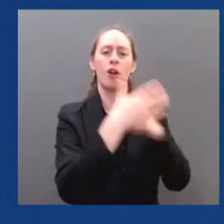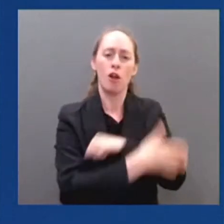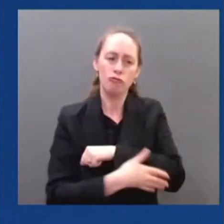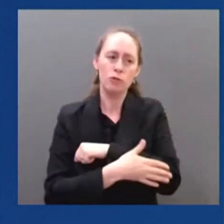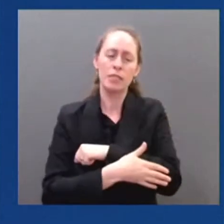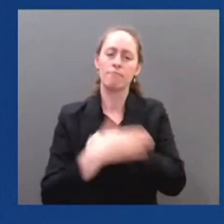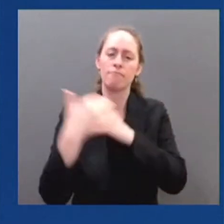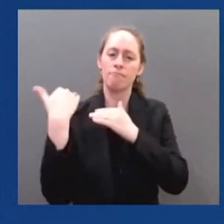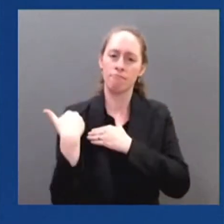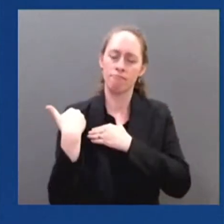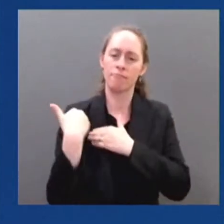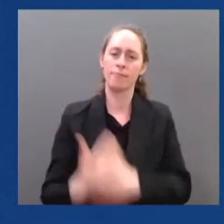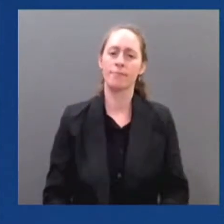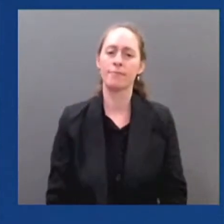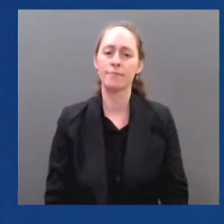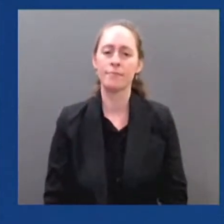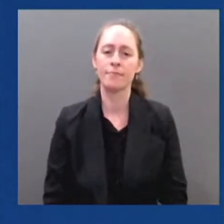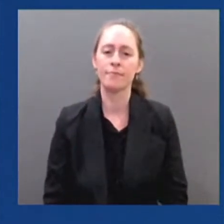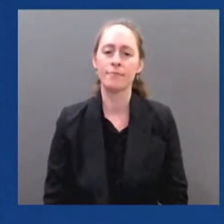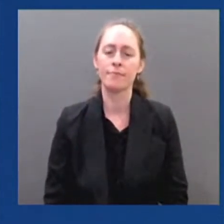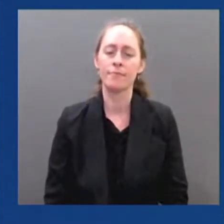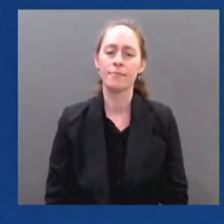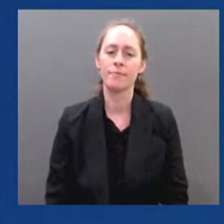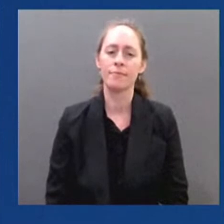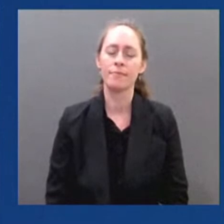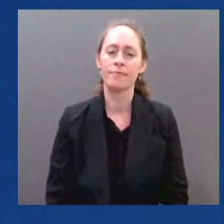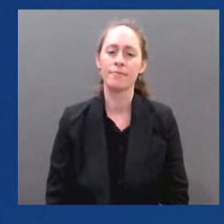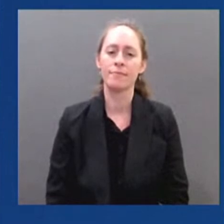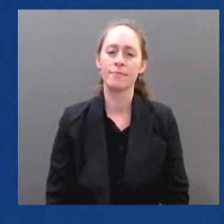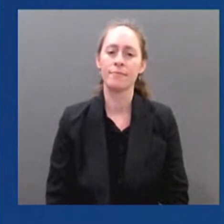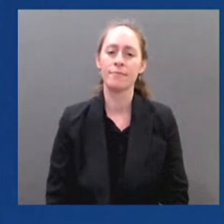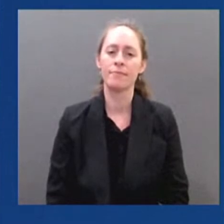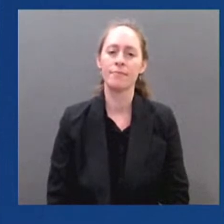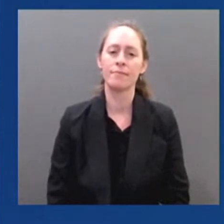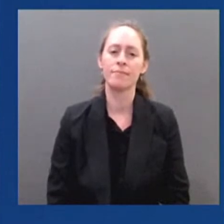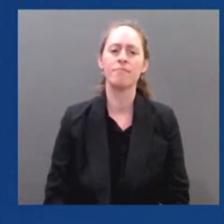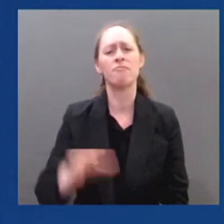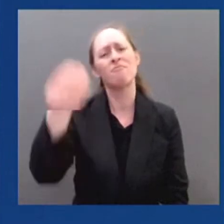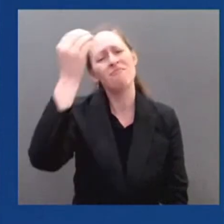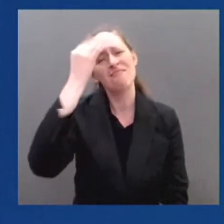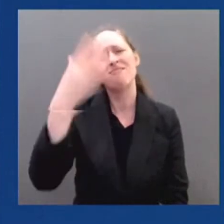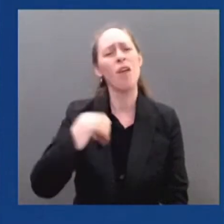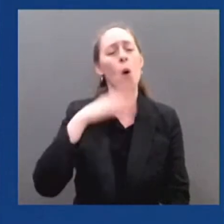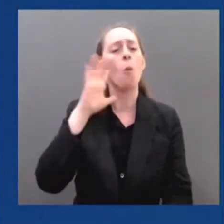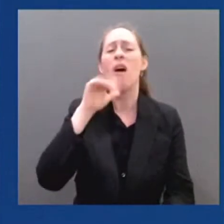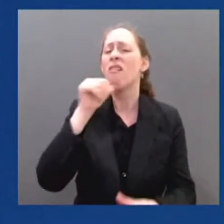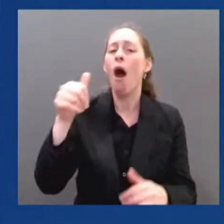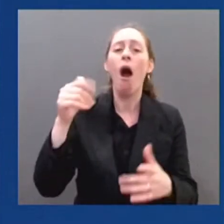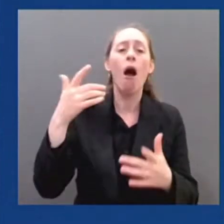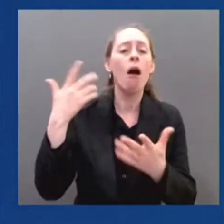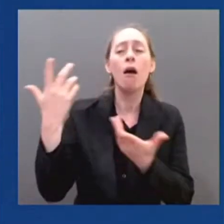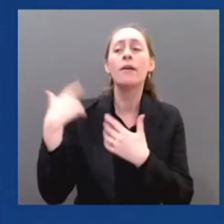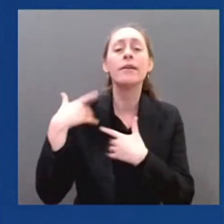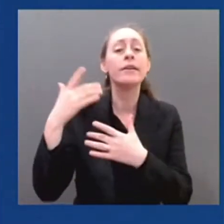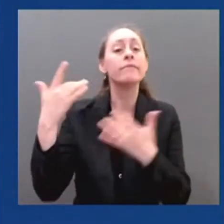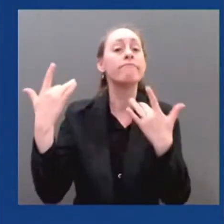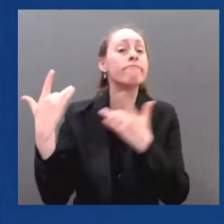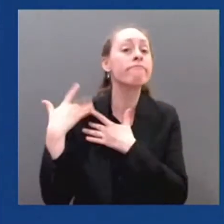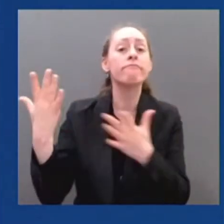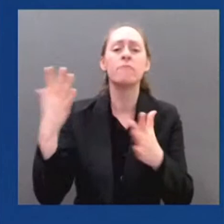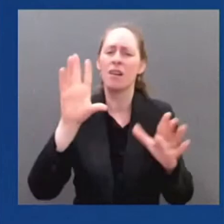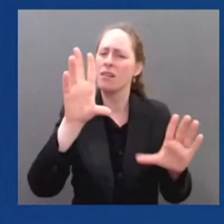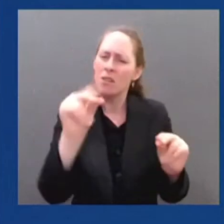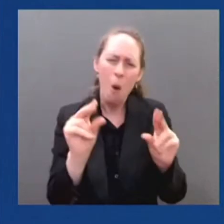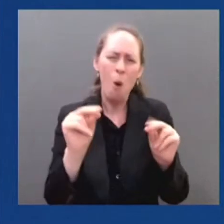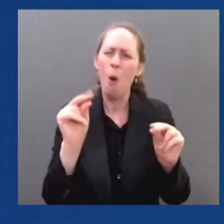The administration doesn't get to do that. We are in this. We are going to figure out solutions. But it would be a whole lot easier to make sure every American